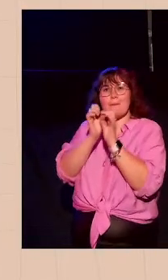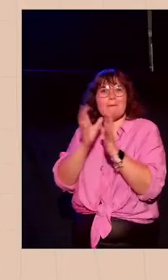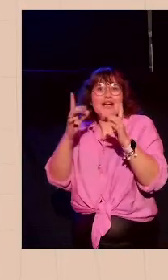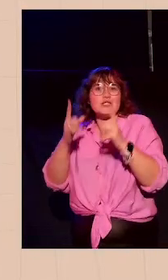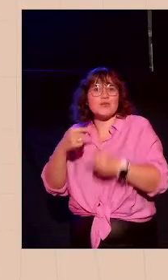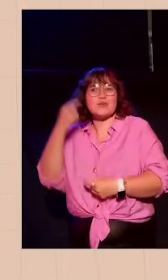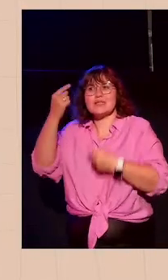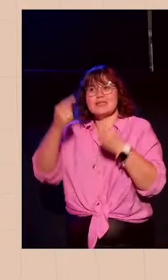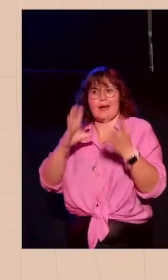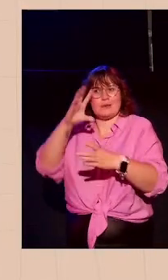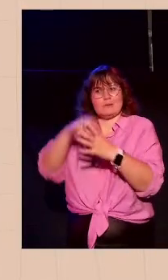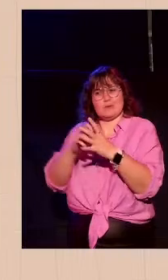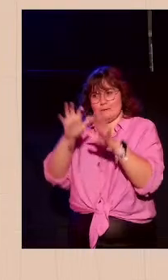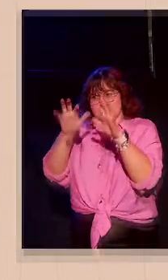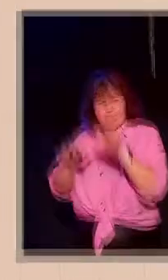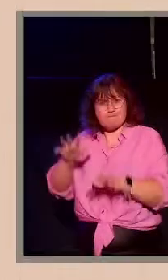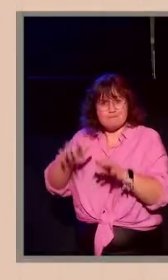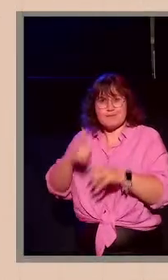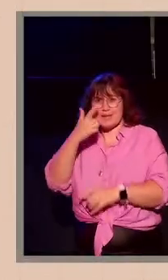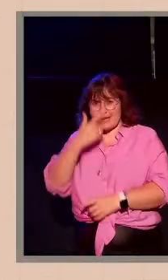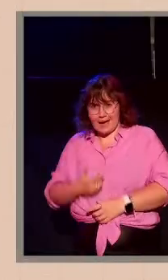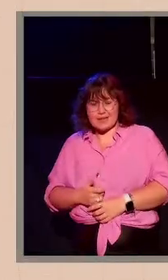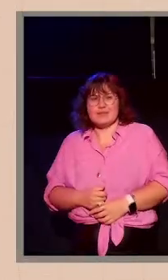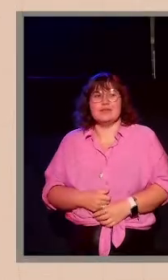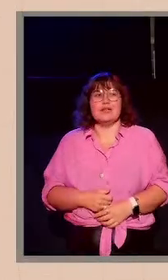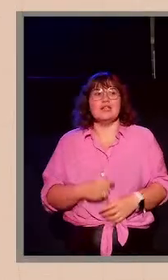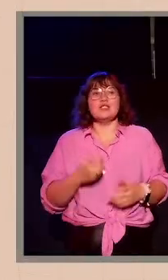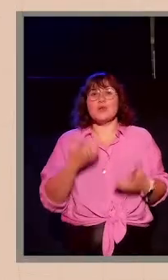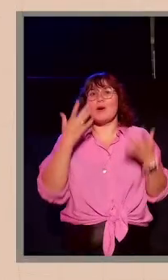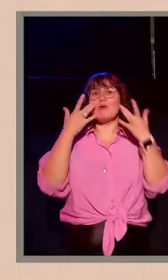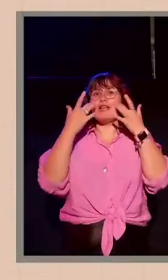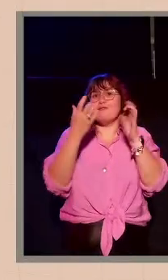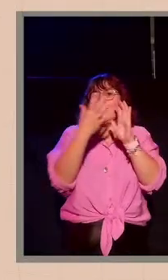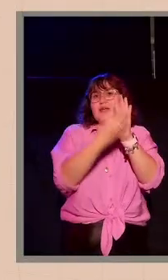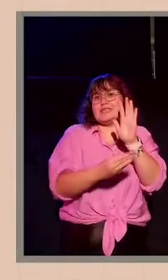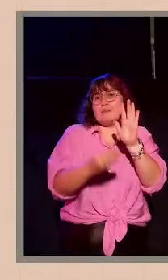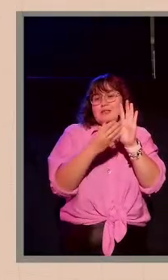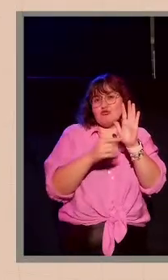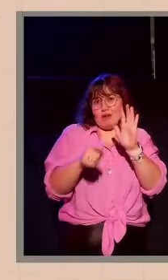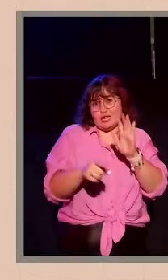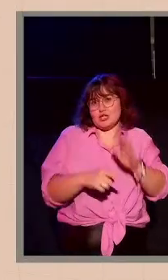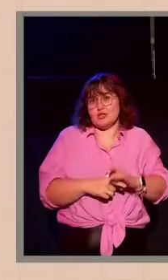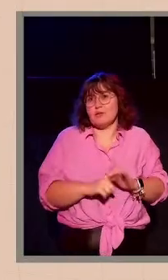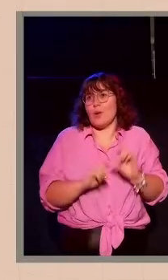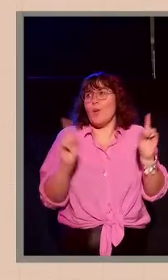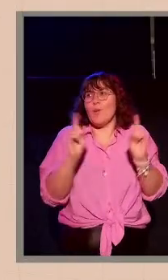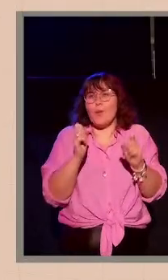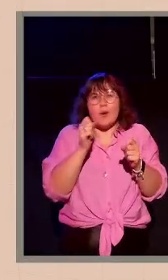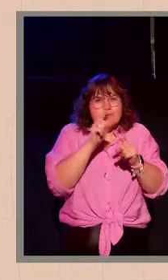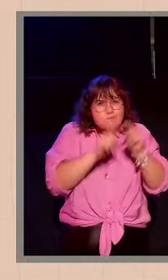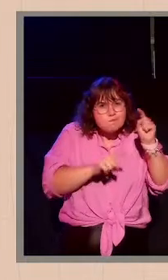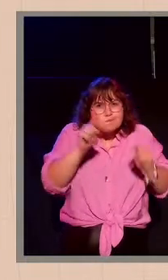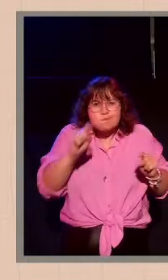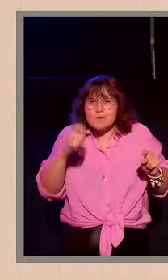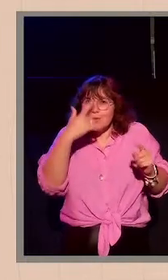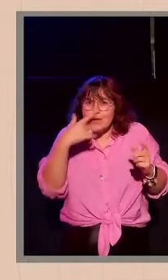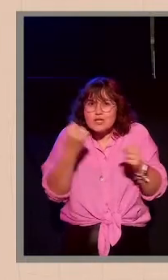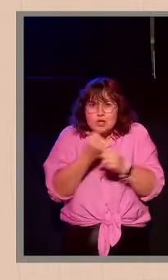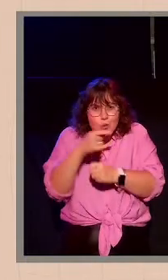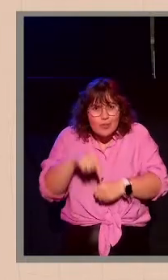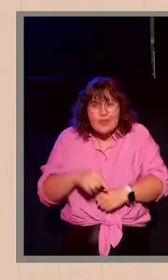sound things in it. So I'll just give you a demonstration of the kind of things that we can do with